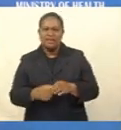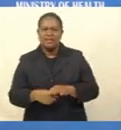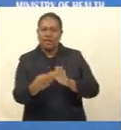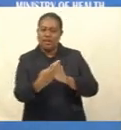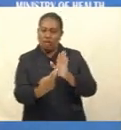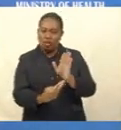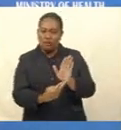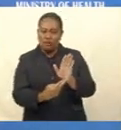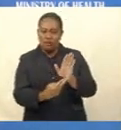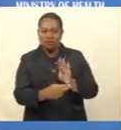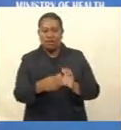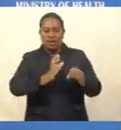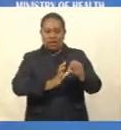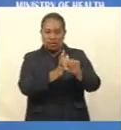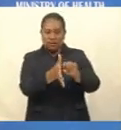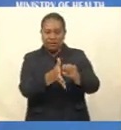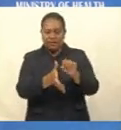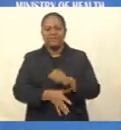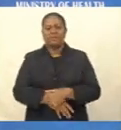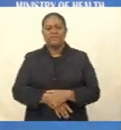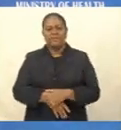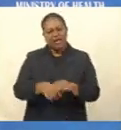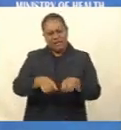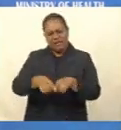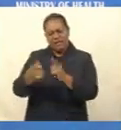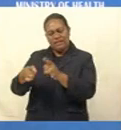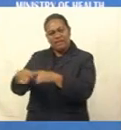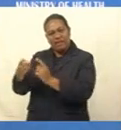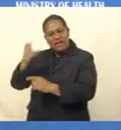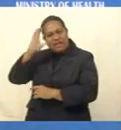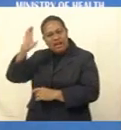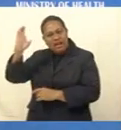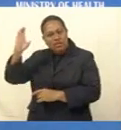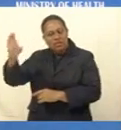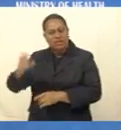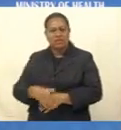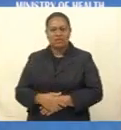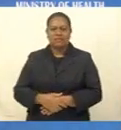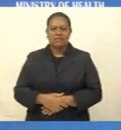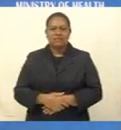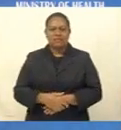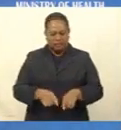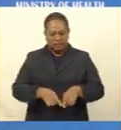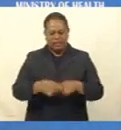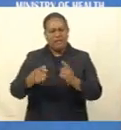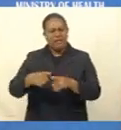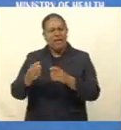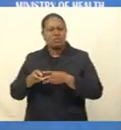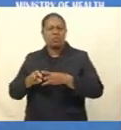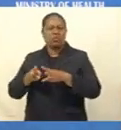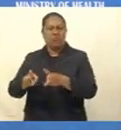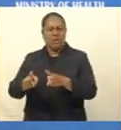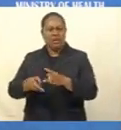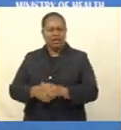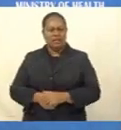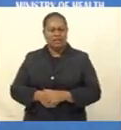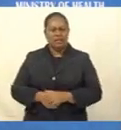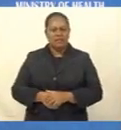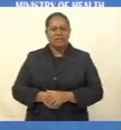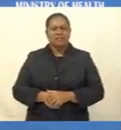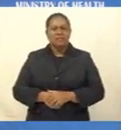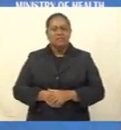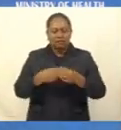COVID-19 measures. He says that different countries have different stages or different measures in